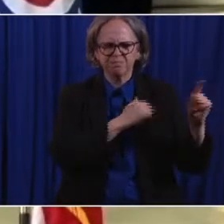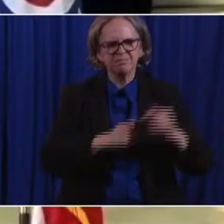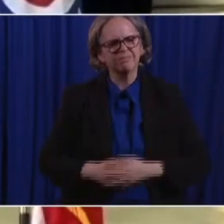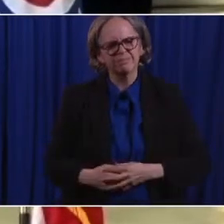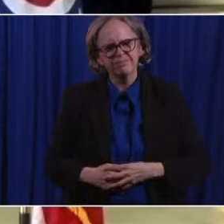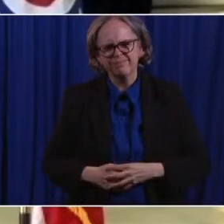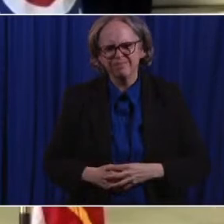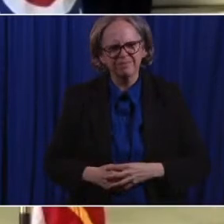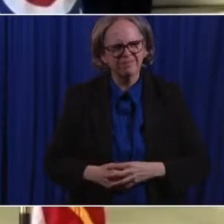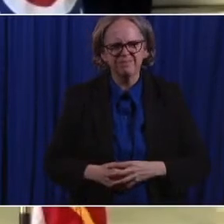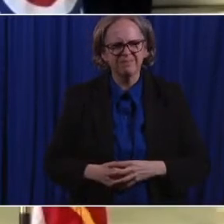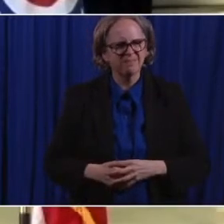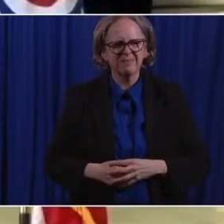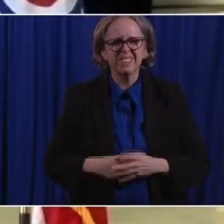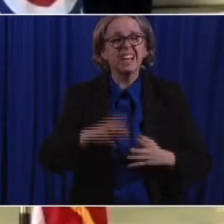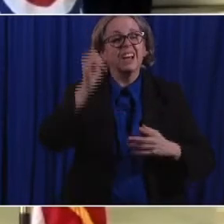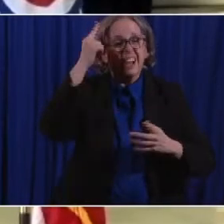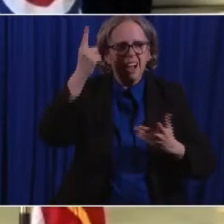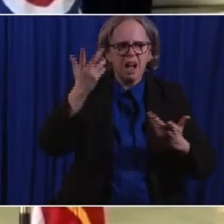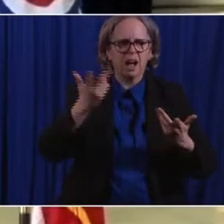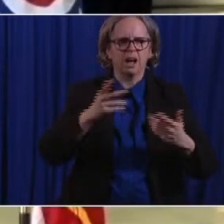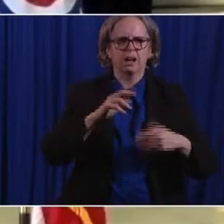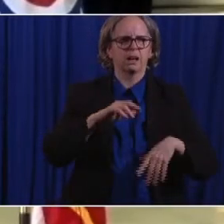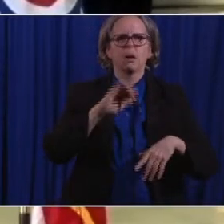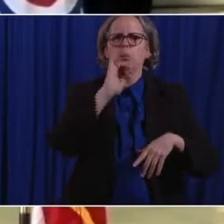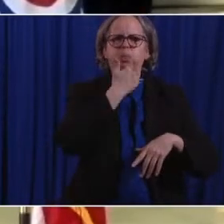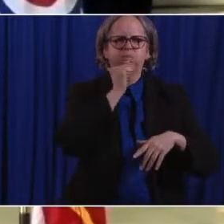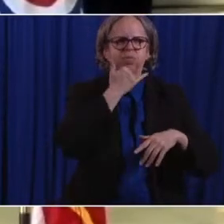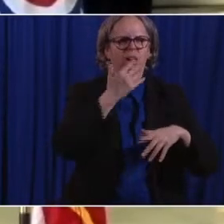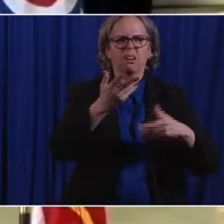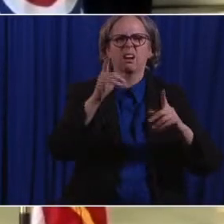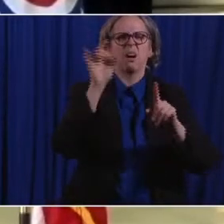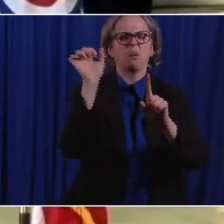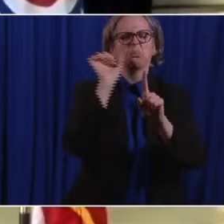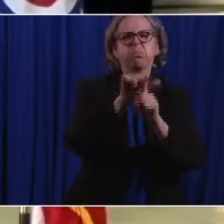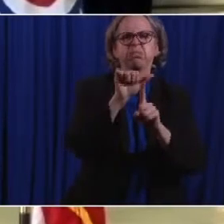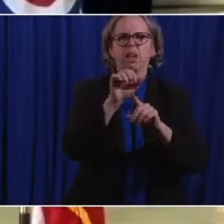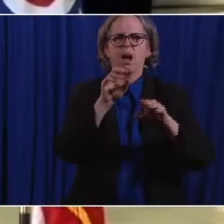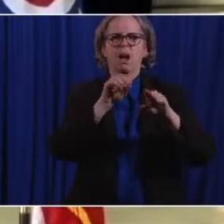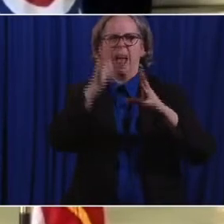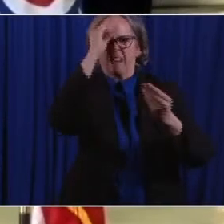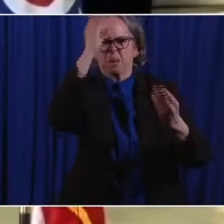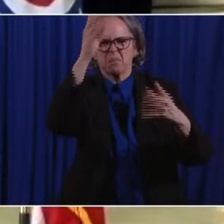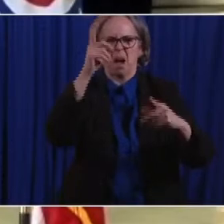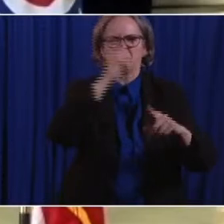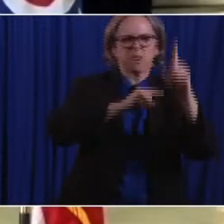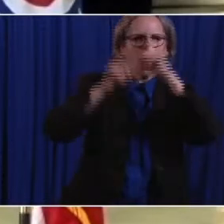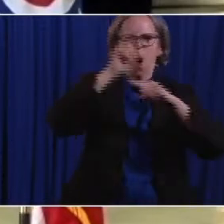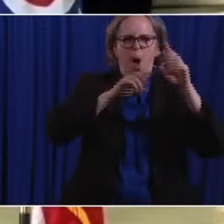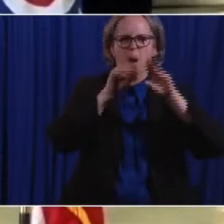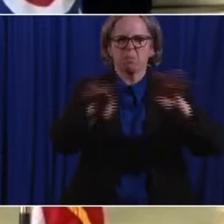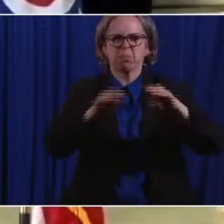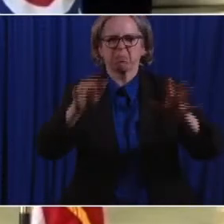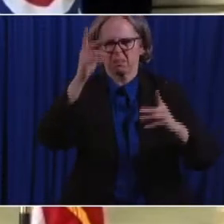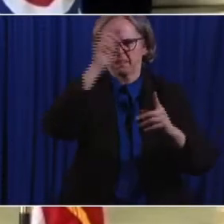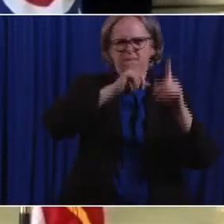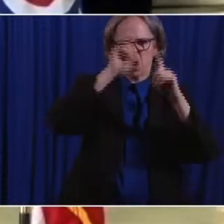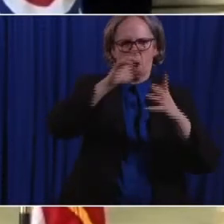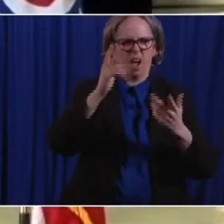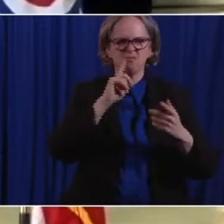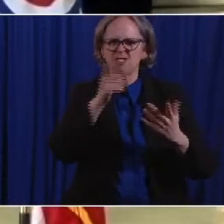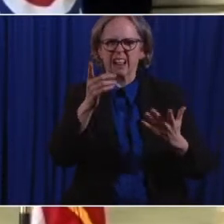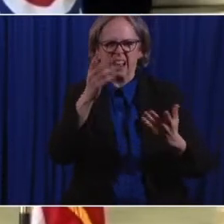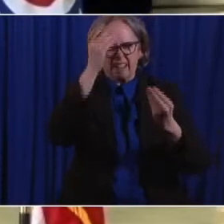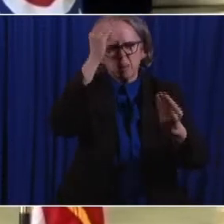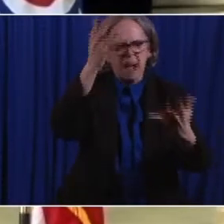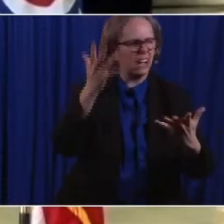stealing intellectual property from the Cleveland Clinic, Nationwide Children's, Ohio State University, and Ohio businesses